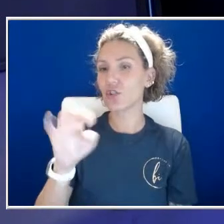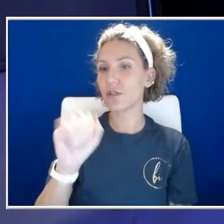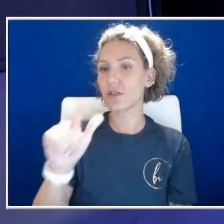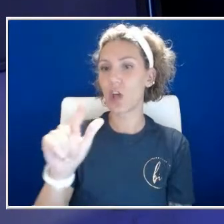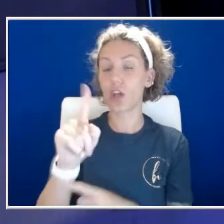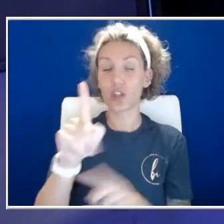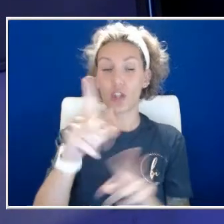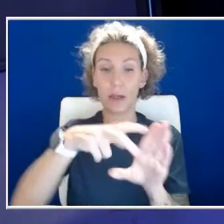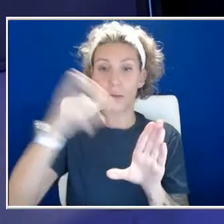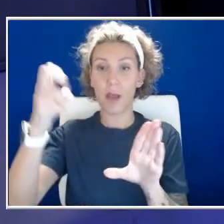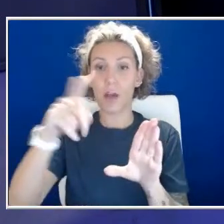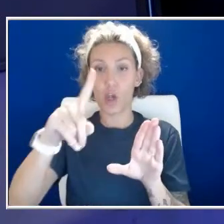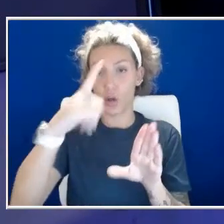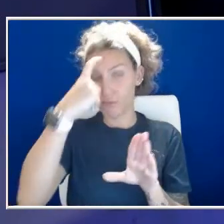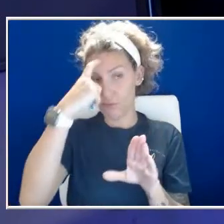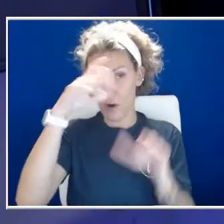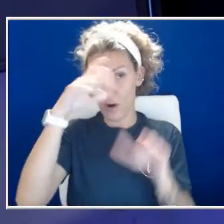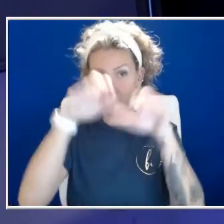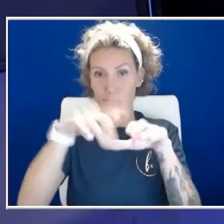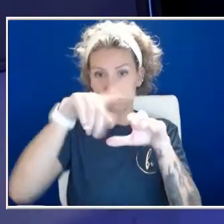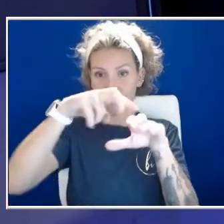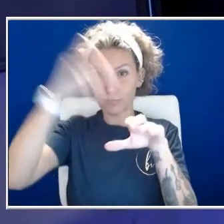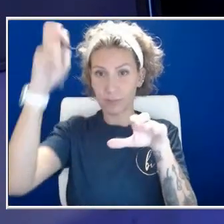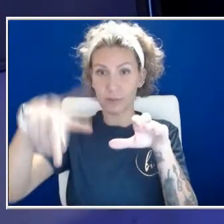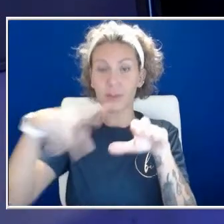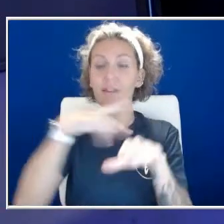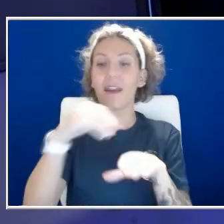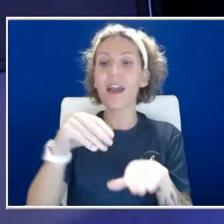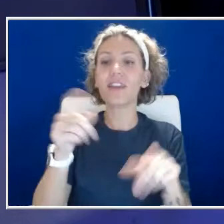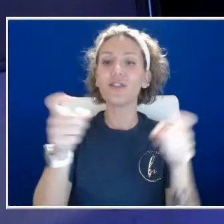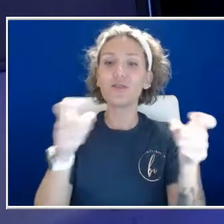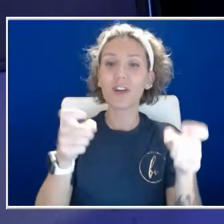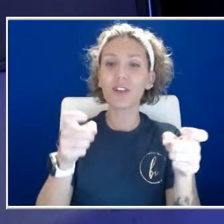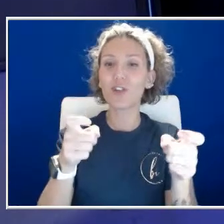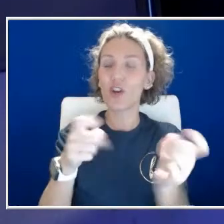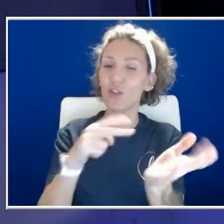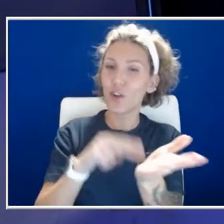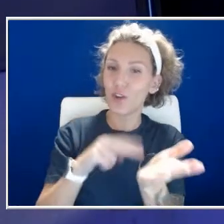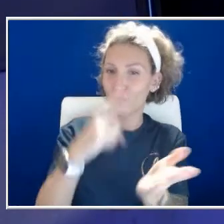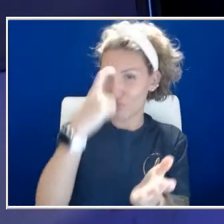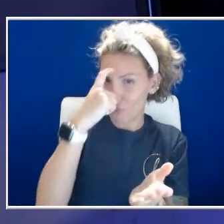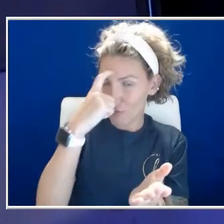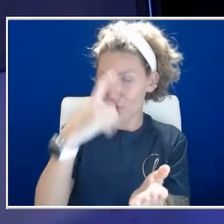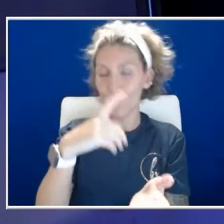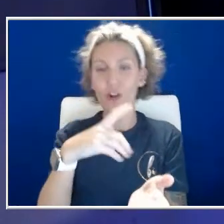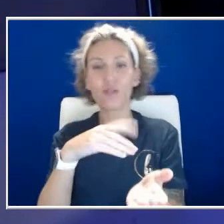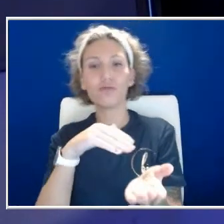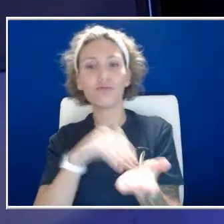brain. He is also the director of endovascular neurosurgery here at the University of Kansas Health System.